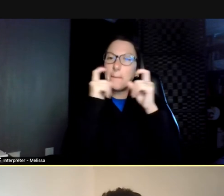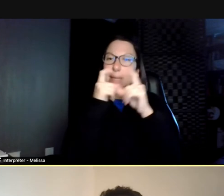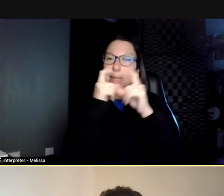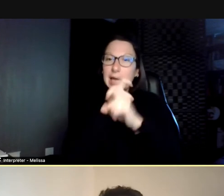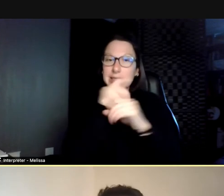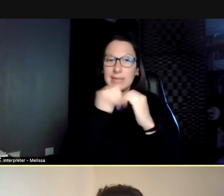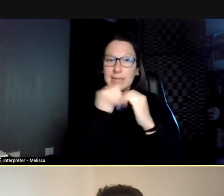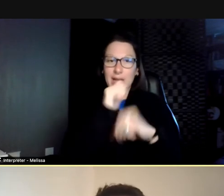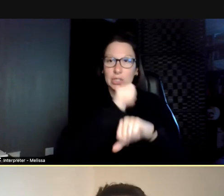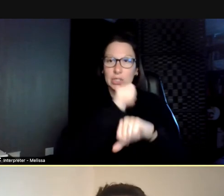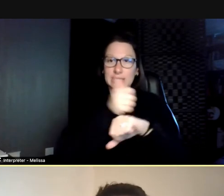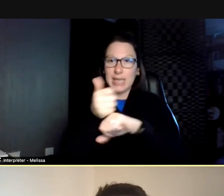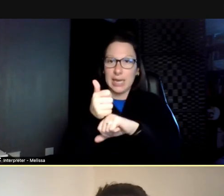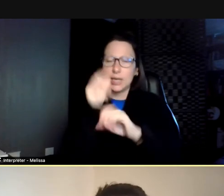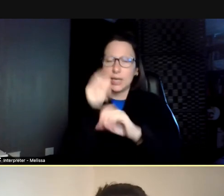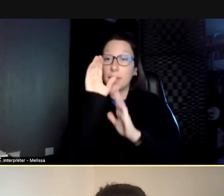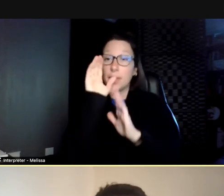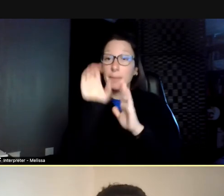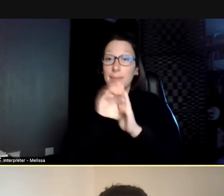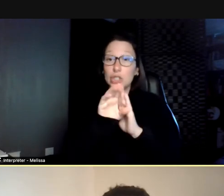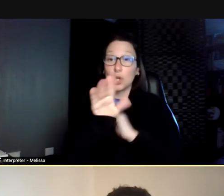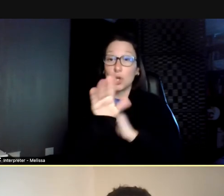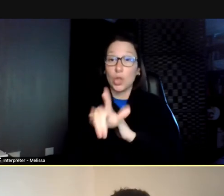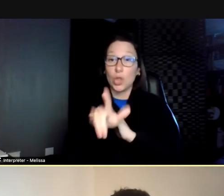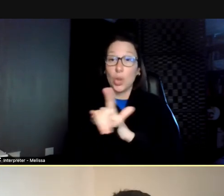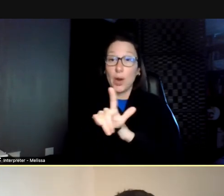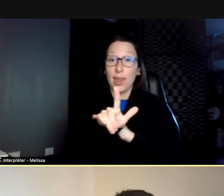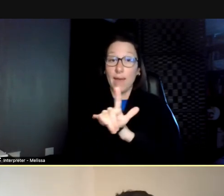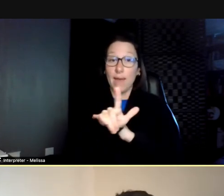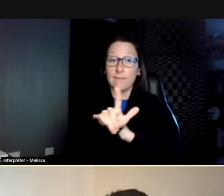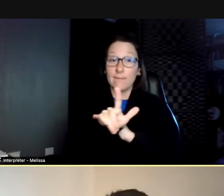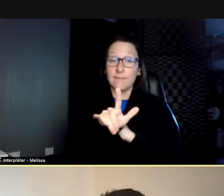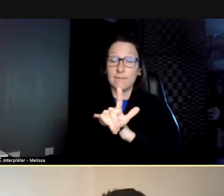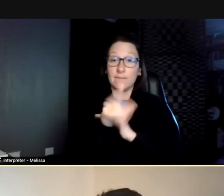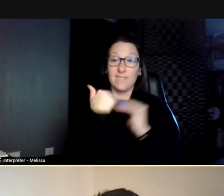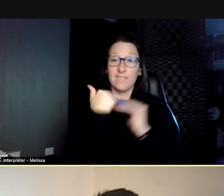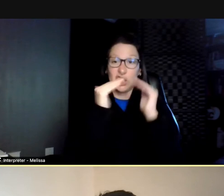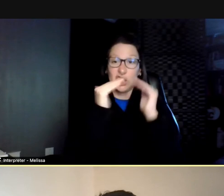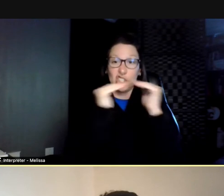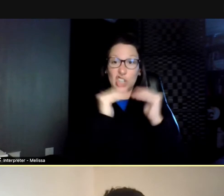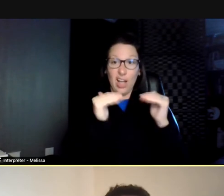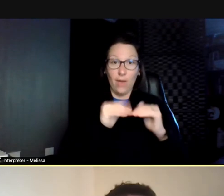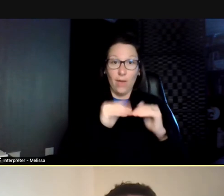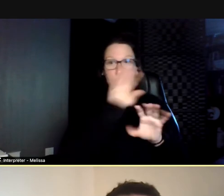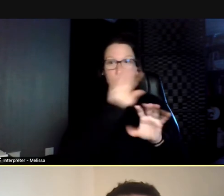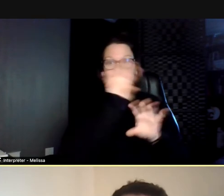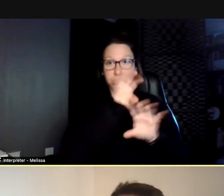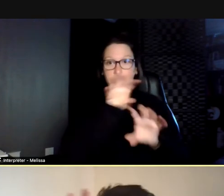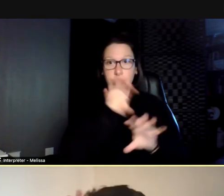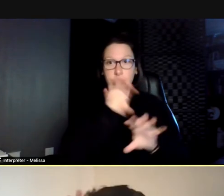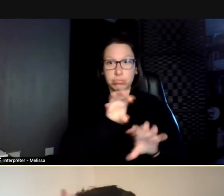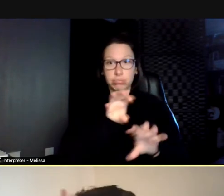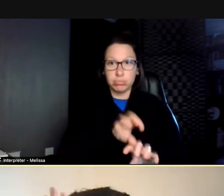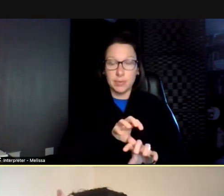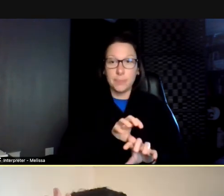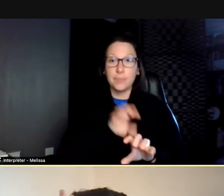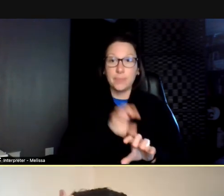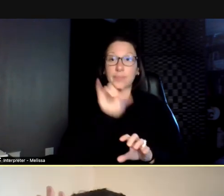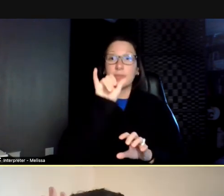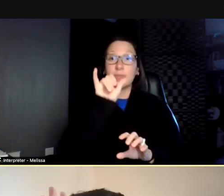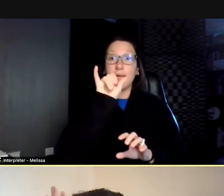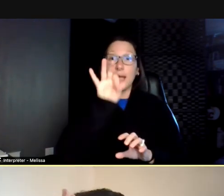on the lower left side of the preschool classroom shelf with all the busy toys, if your face is only